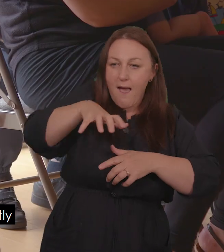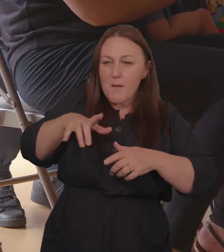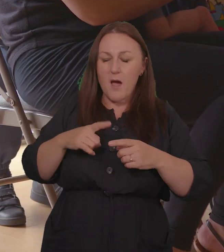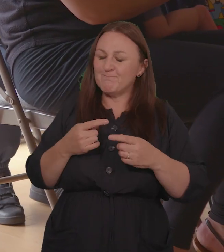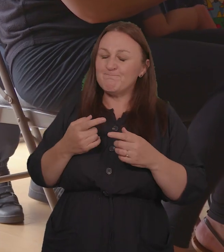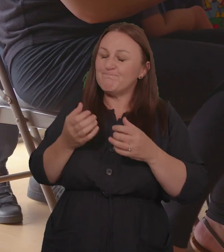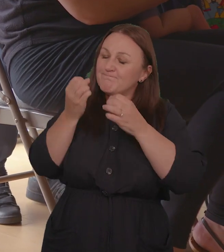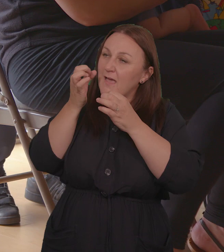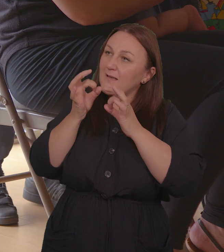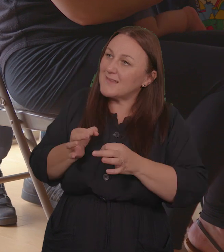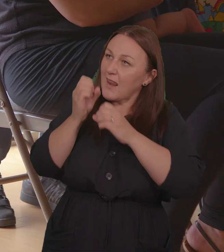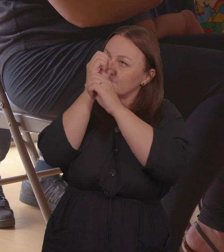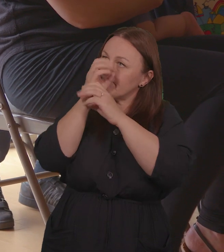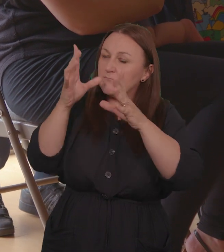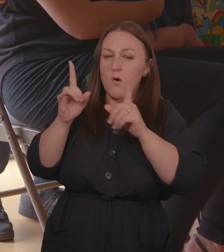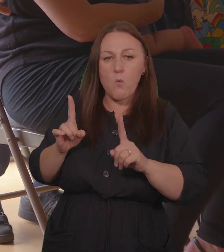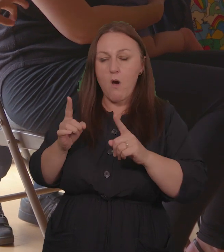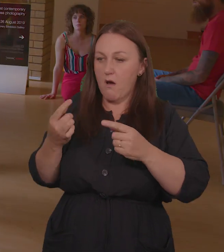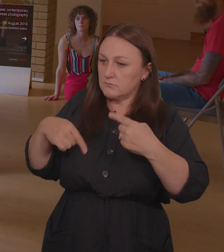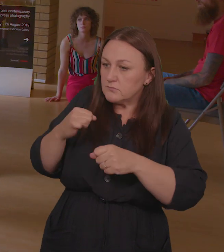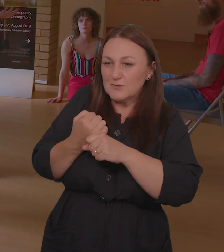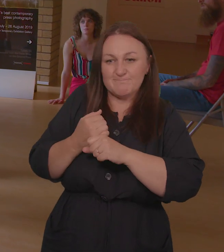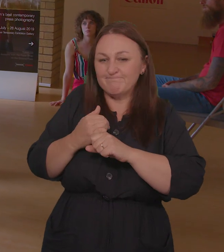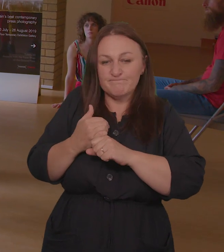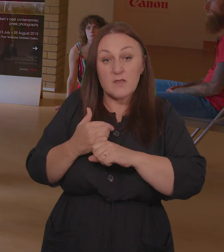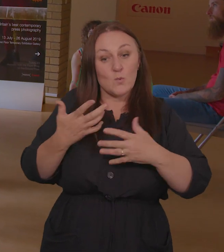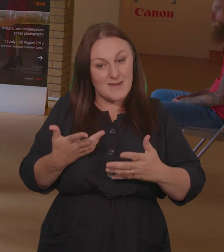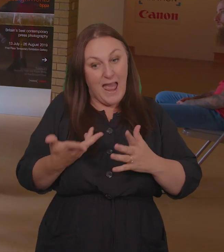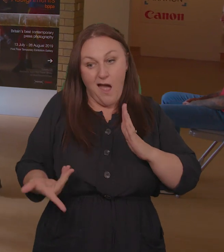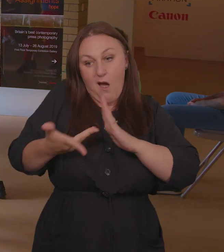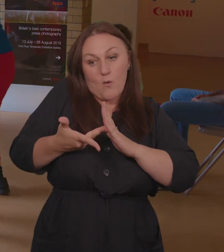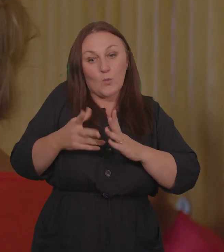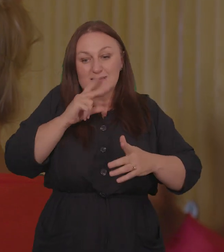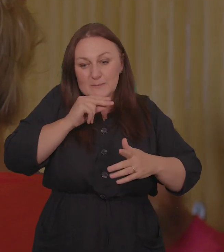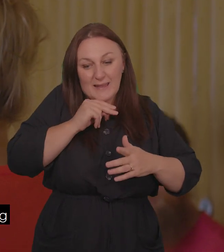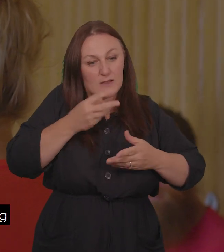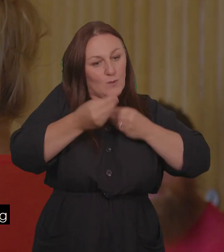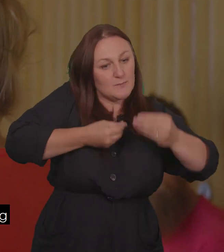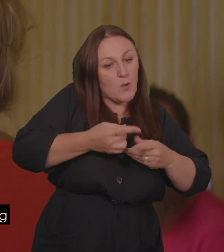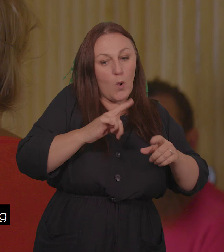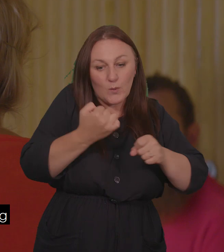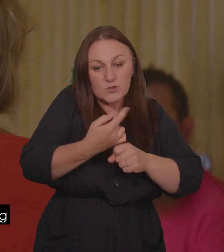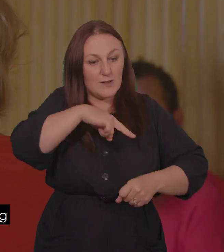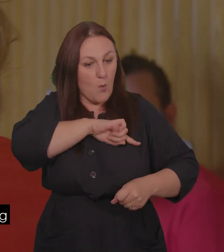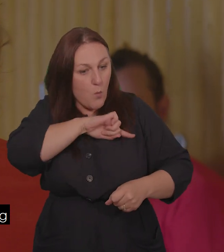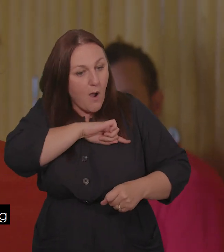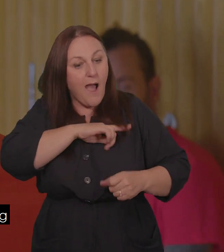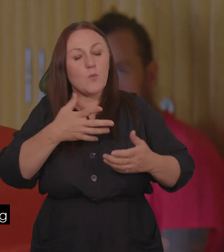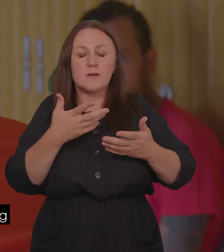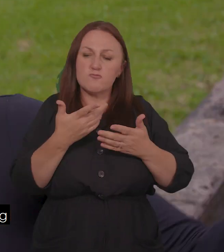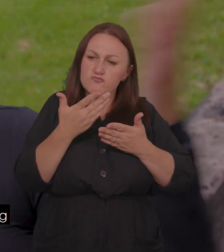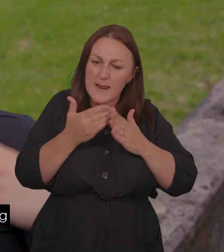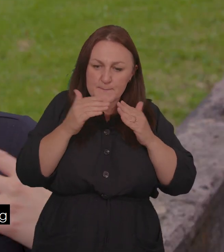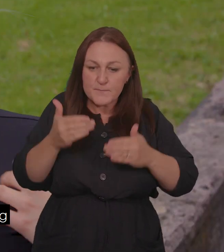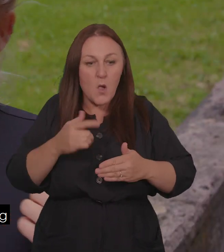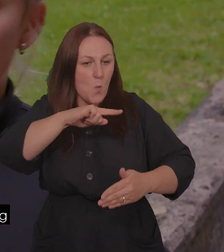we were doing. Now we do the same piece, but we speak throughout it, saying what we're doing and why we're doing that, and we really talk about why I'm lifting